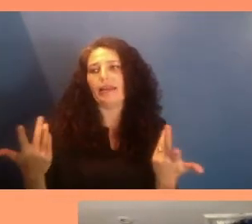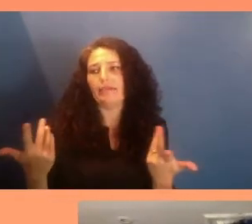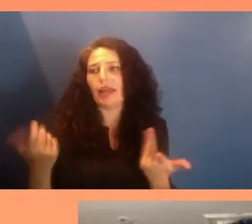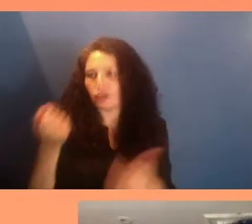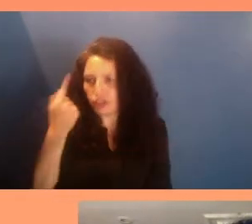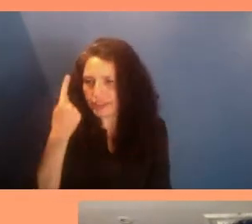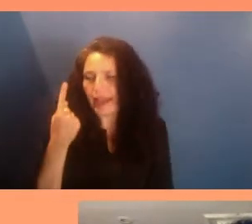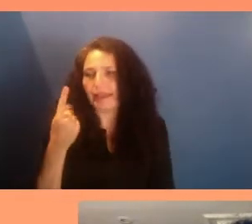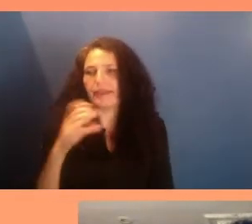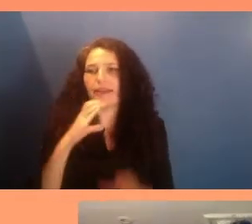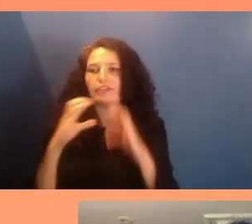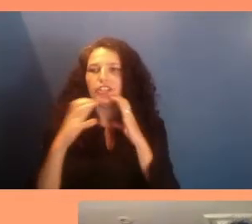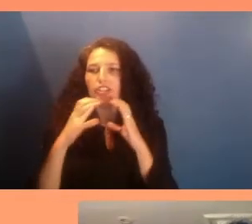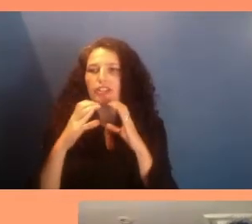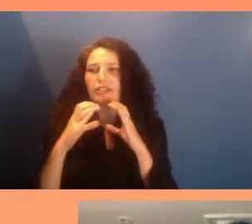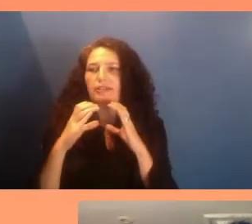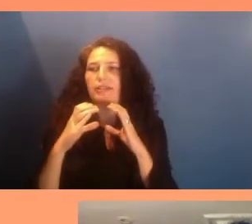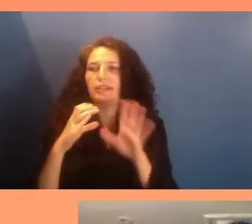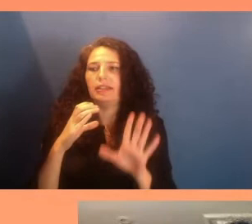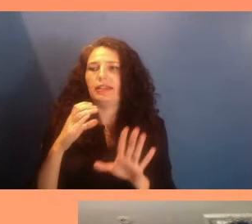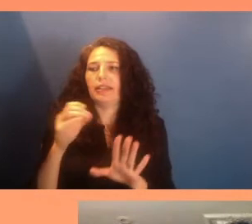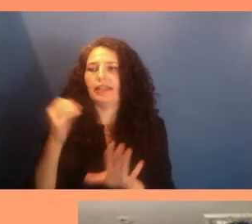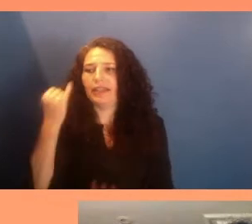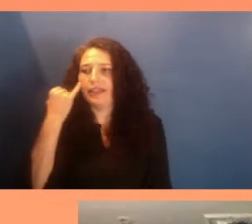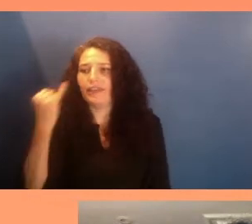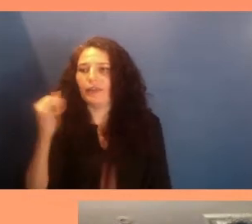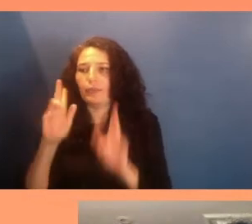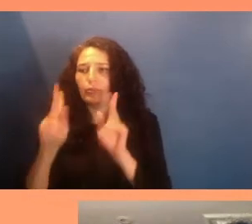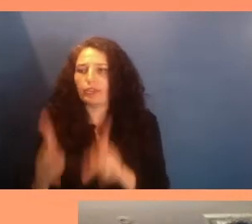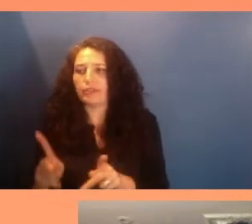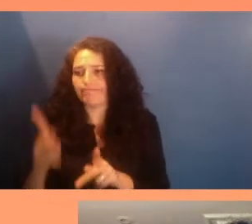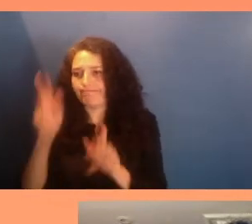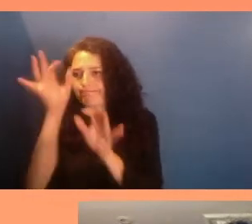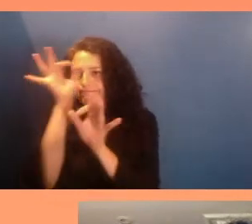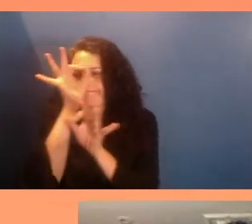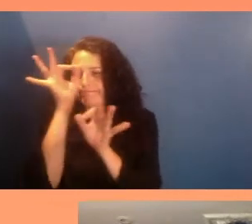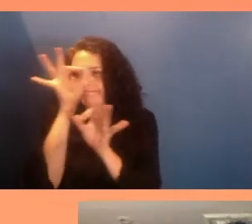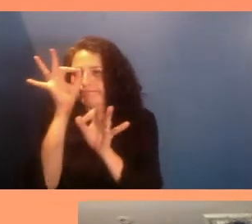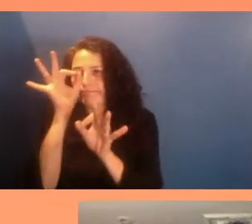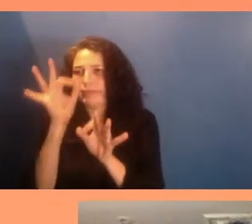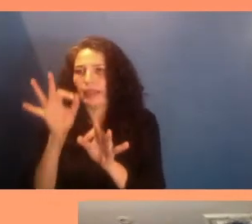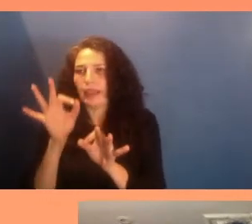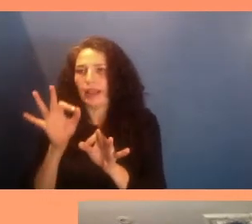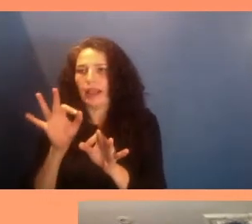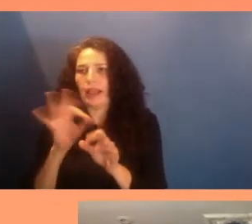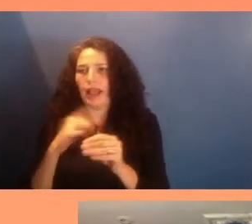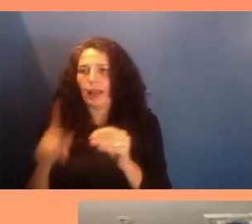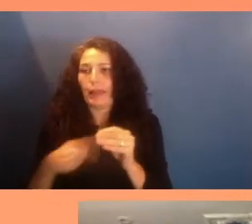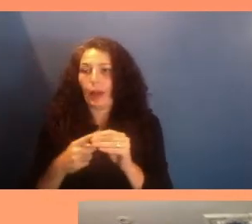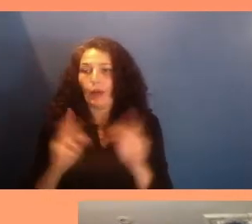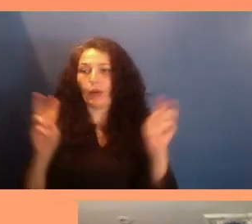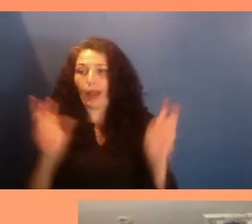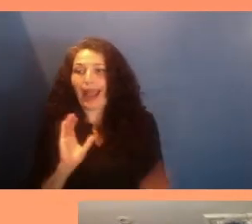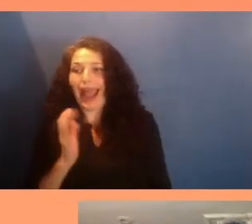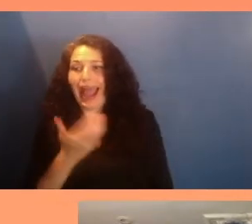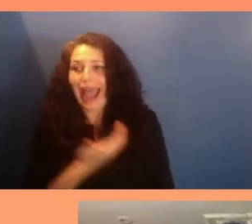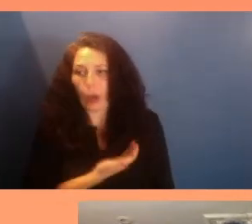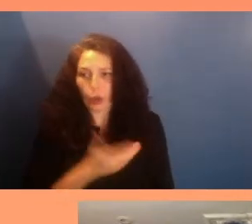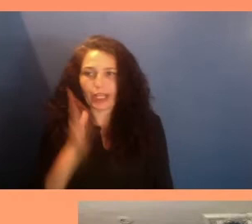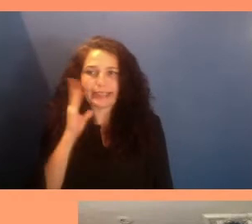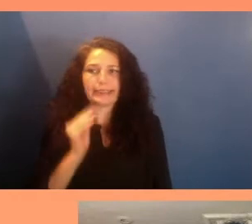well. For those who are unaware of what has been, our experiences in these spaces,